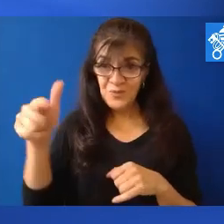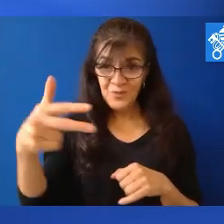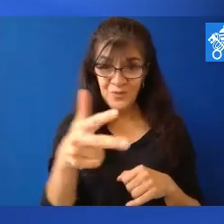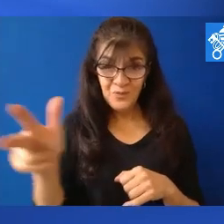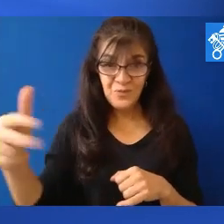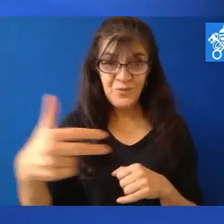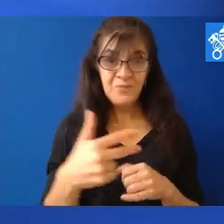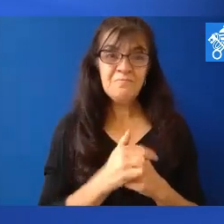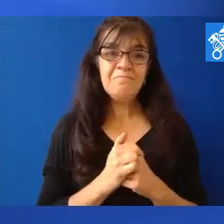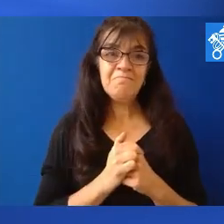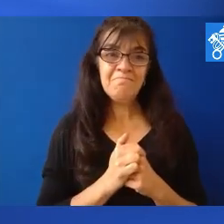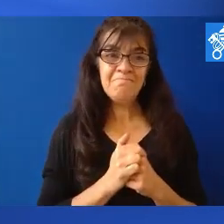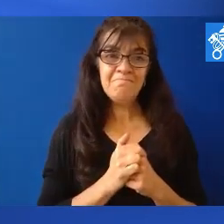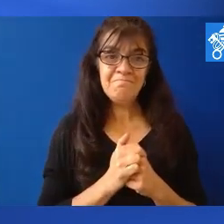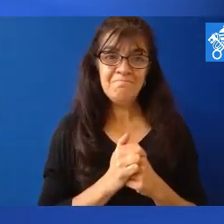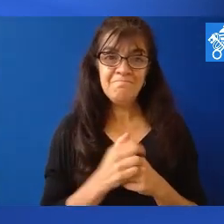Mobile